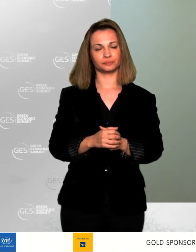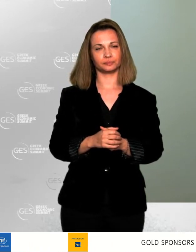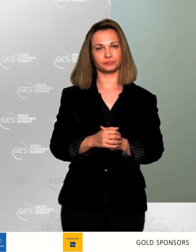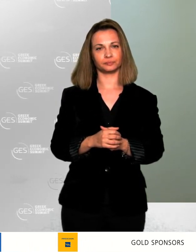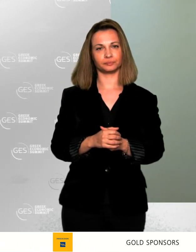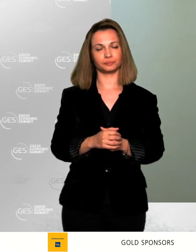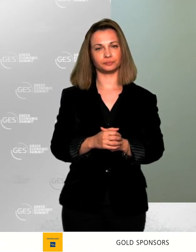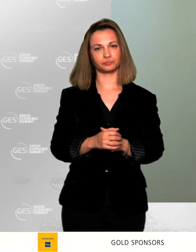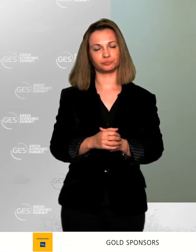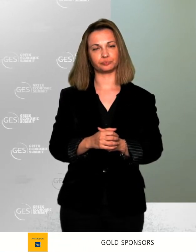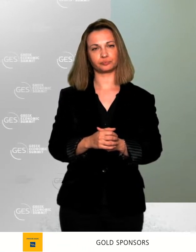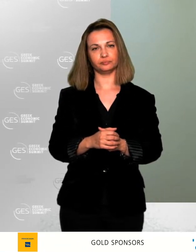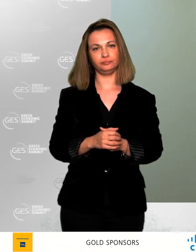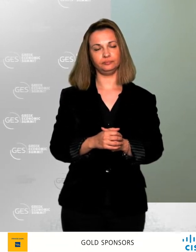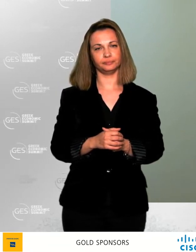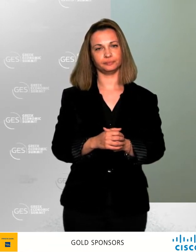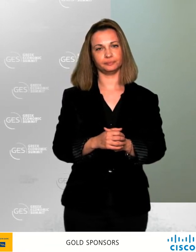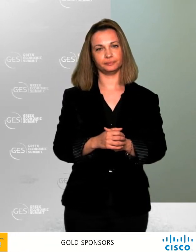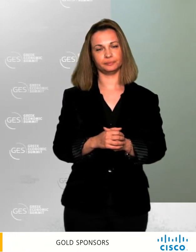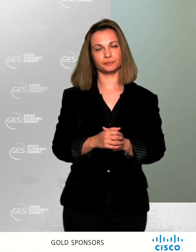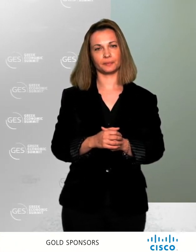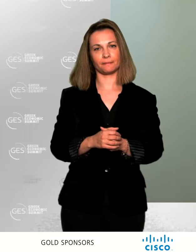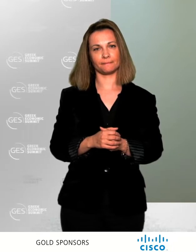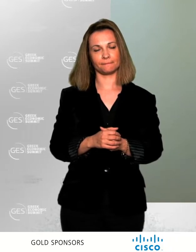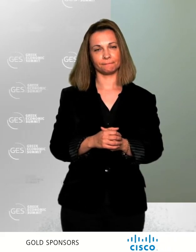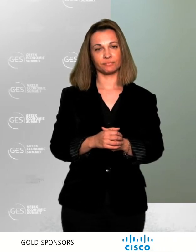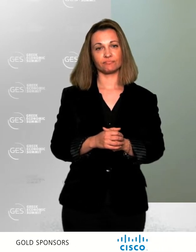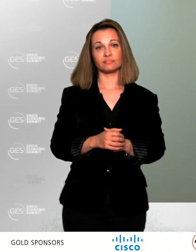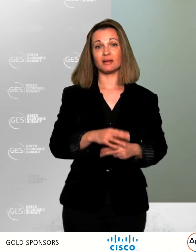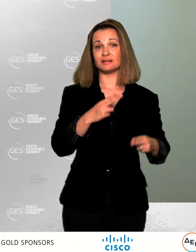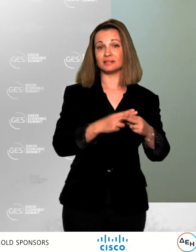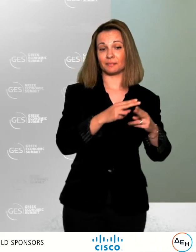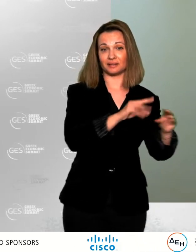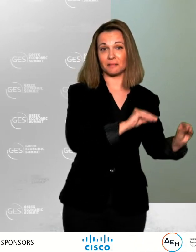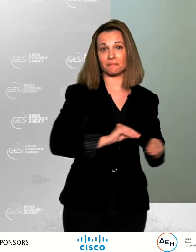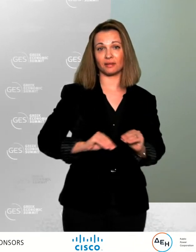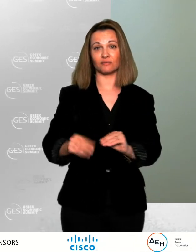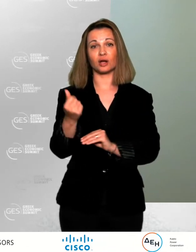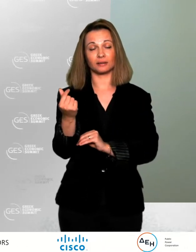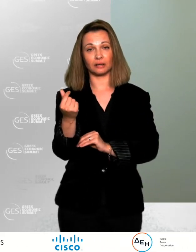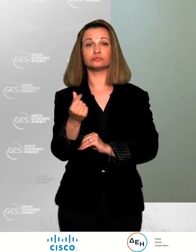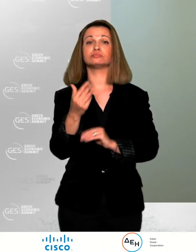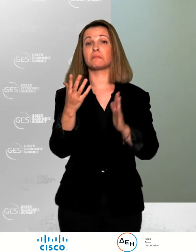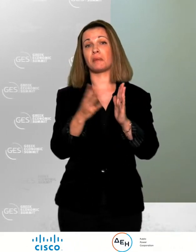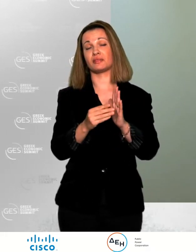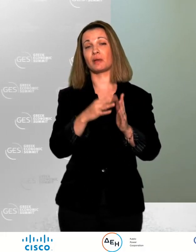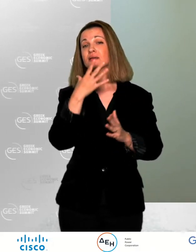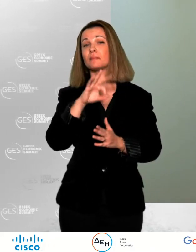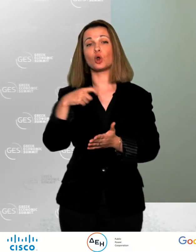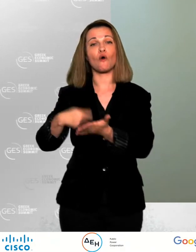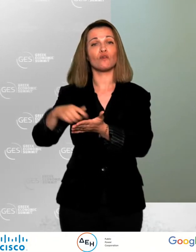mean, why would taxpayers in some countries pay for the green transition in other countries? I think